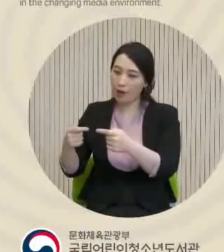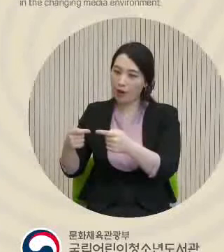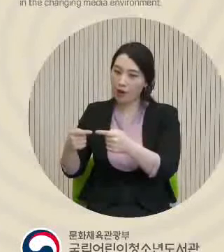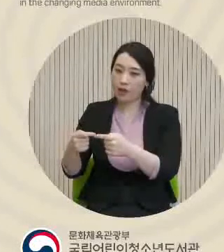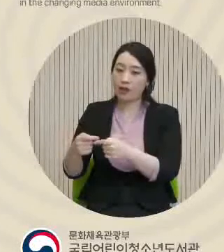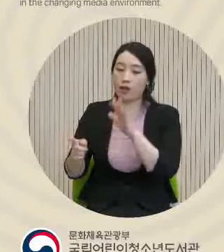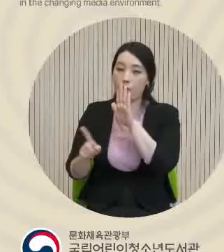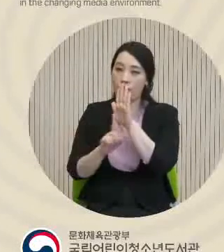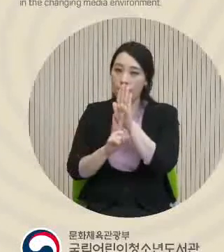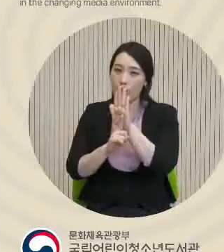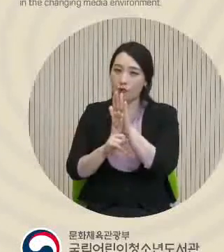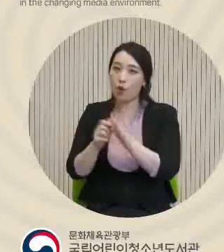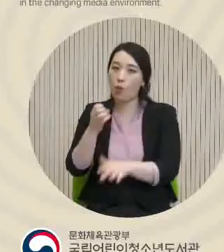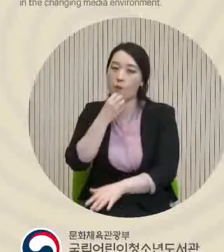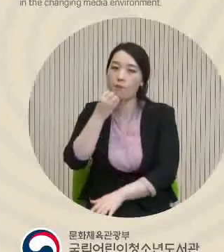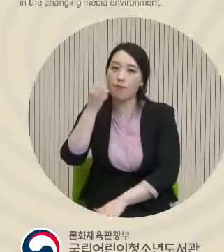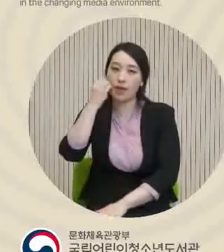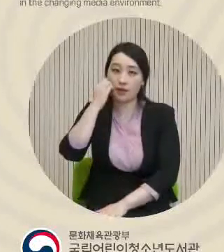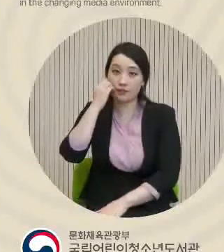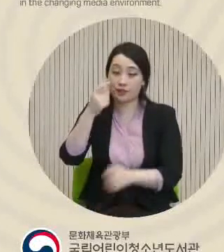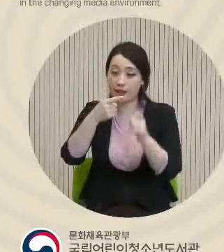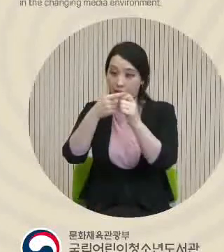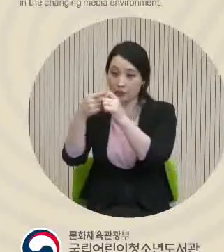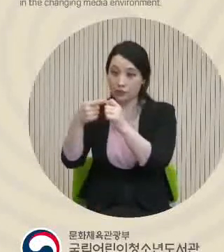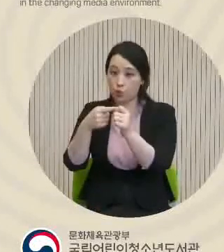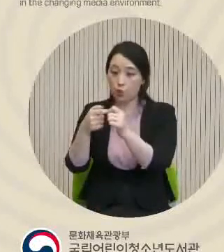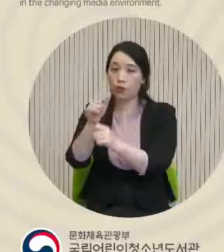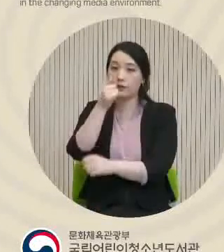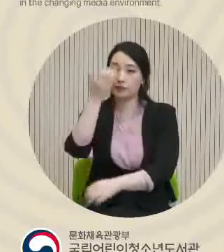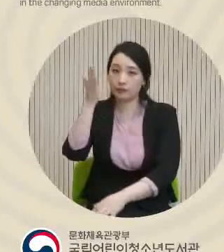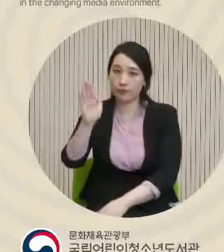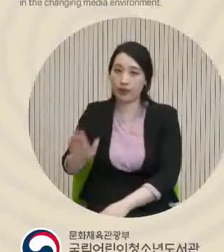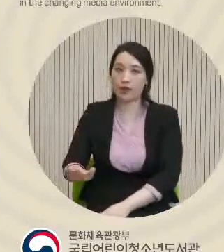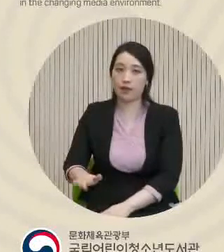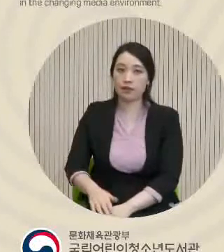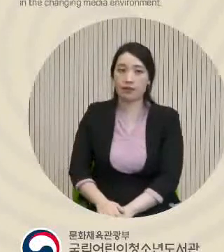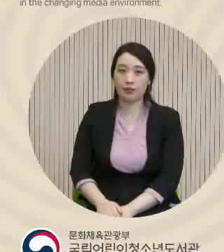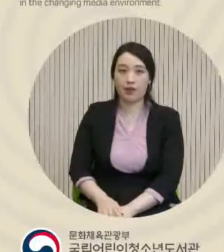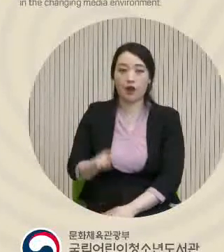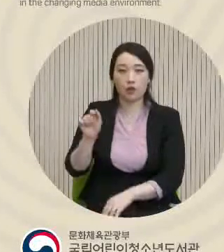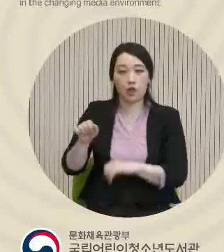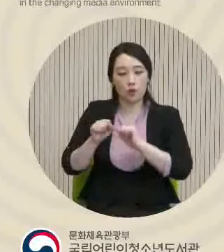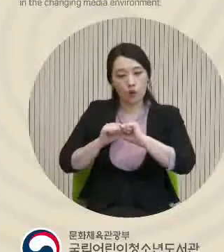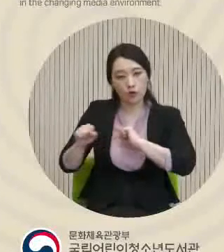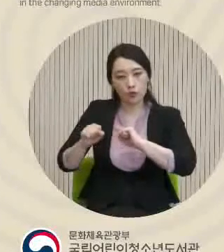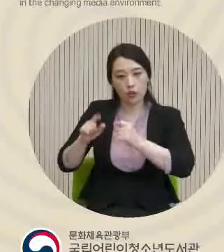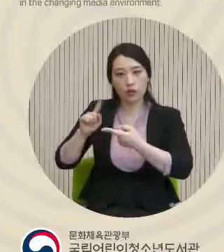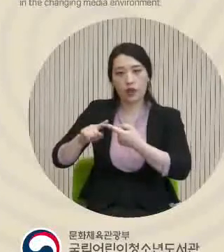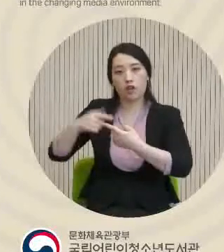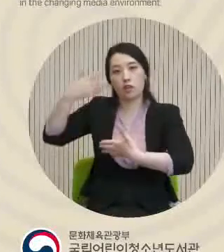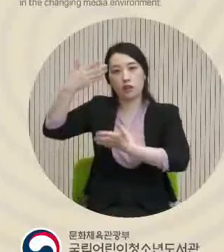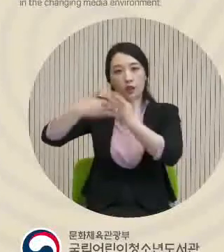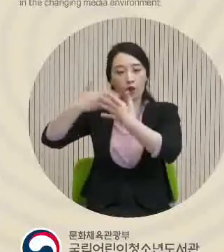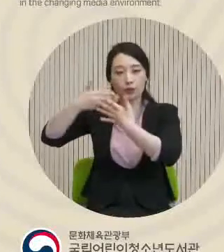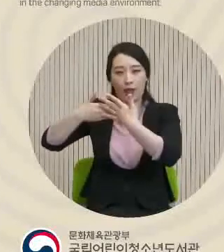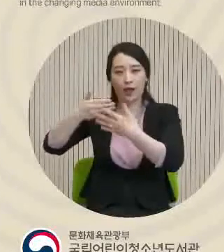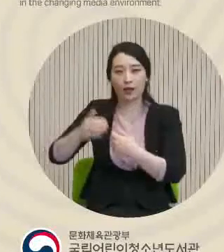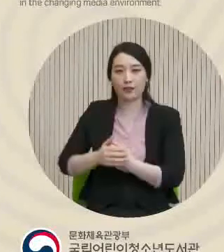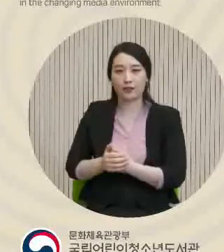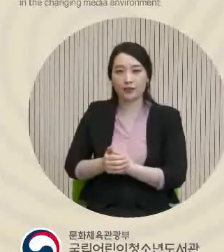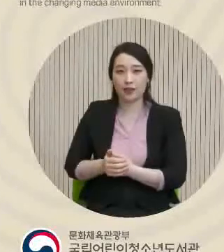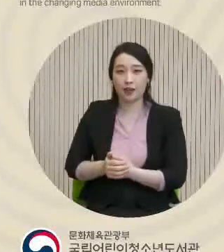The guidance and examples of bookstagram worksheets is uploaded on